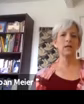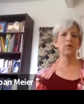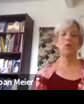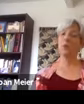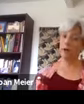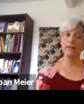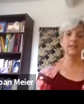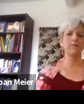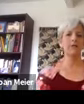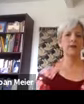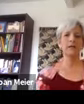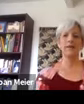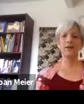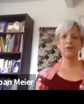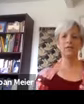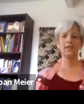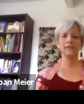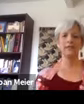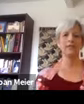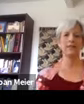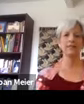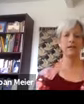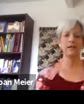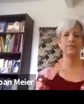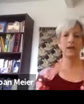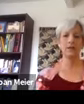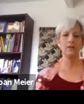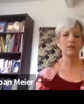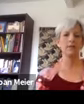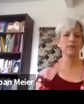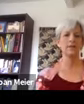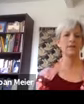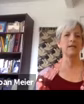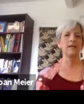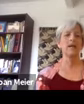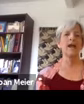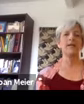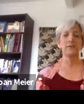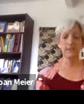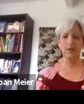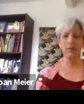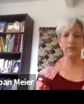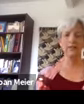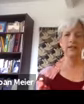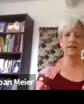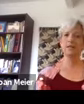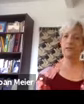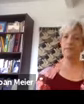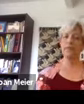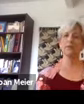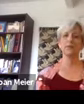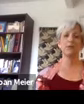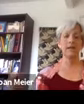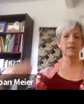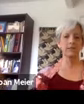abuse or not. And we found that they have no statistically significant effect on fathers' losses of custody. And as a result, because they